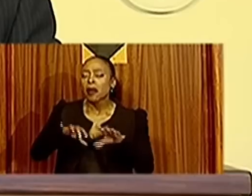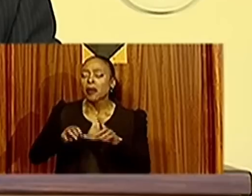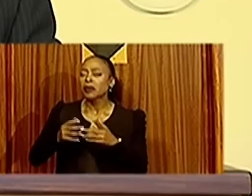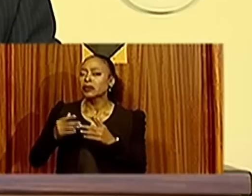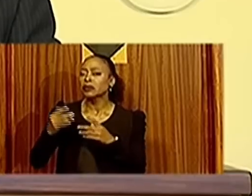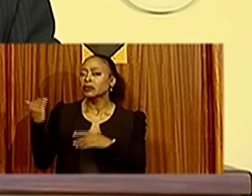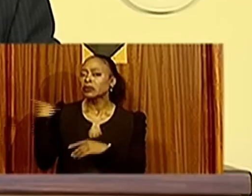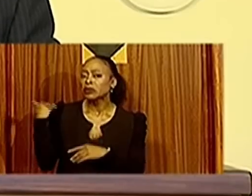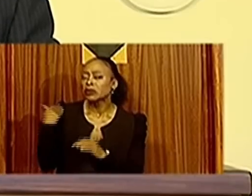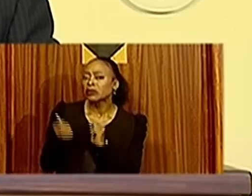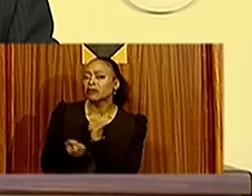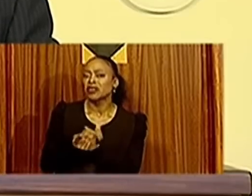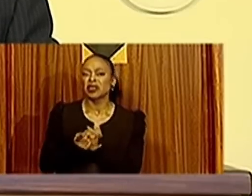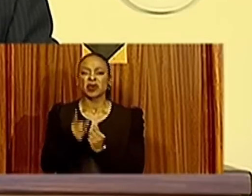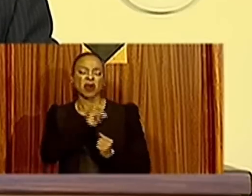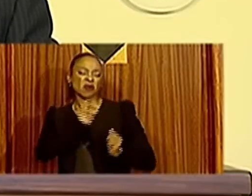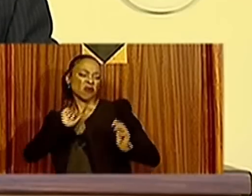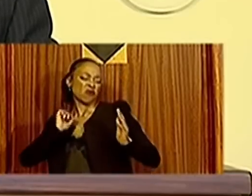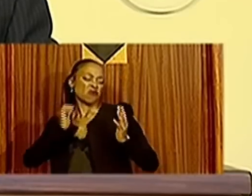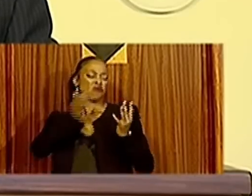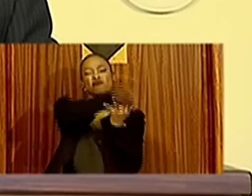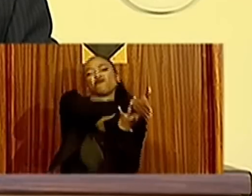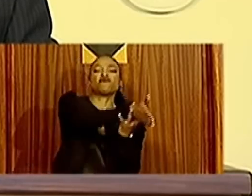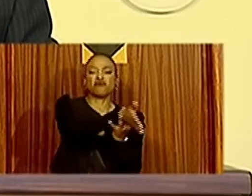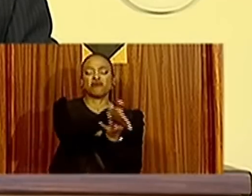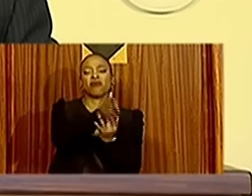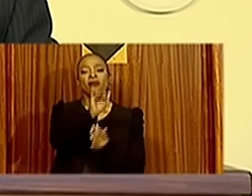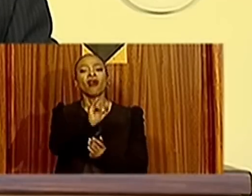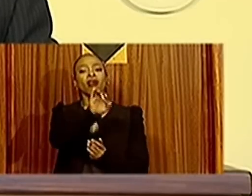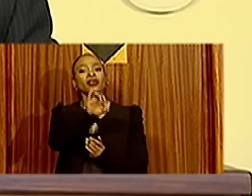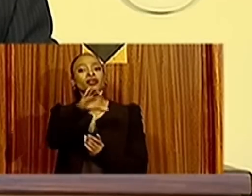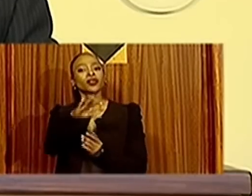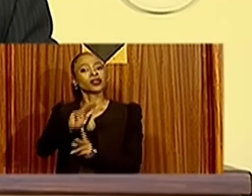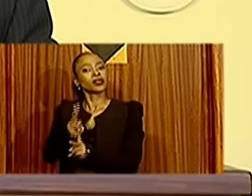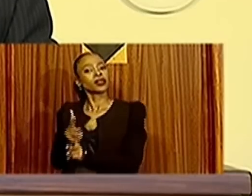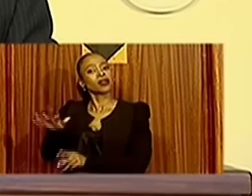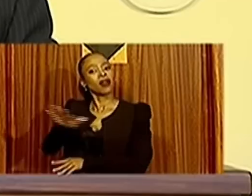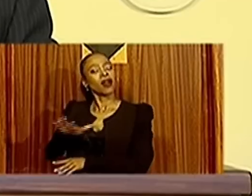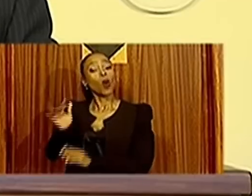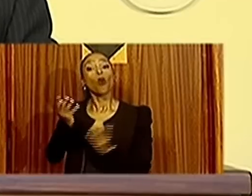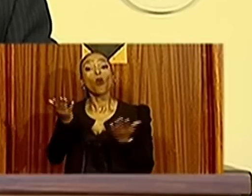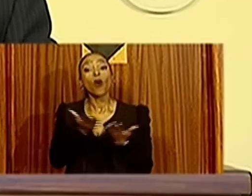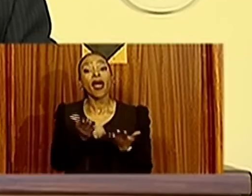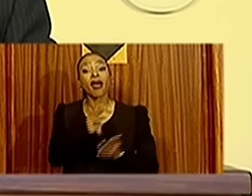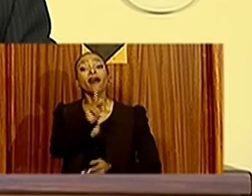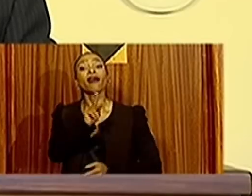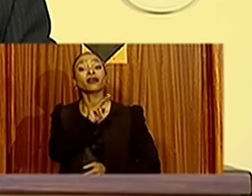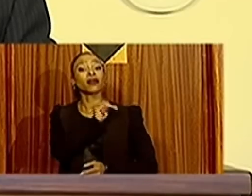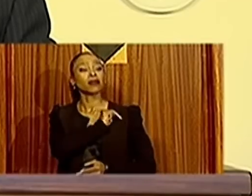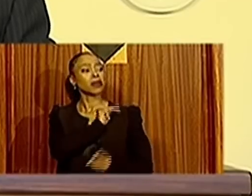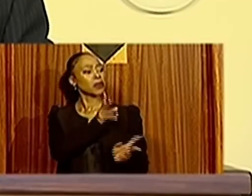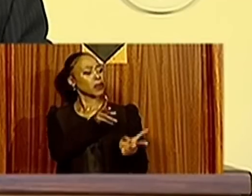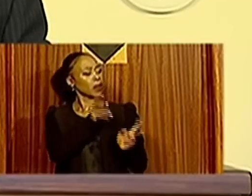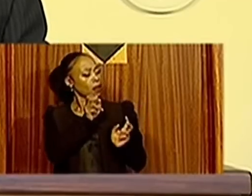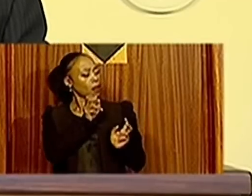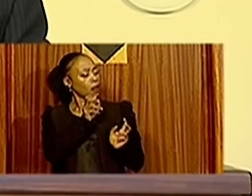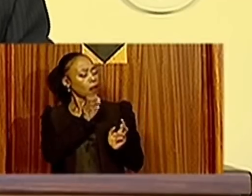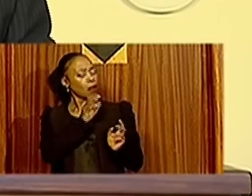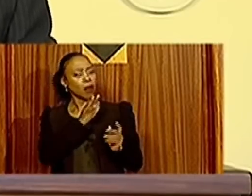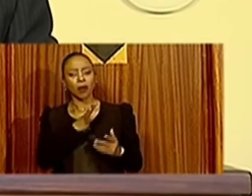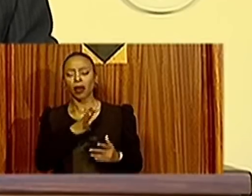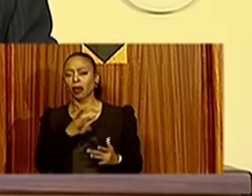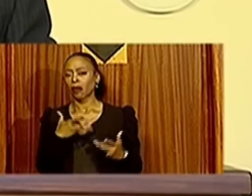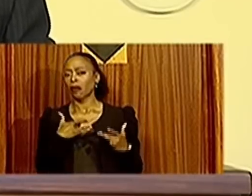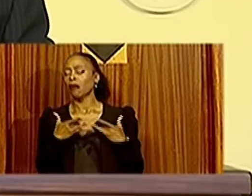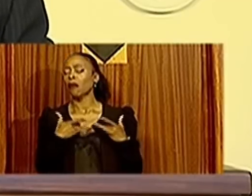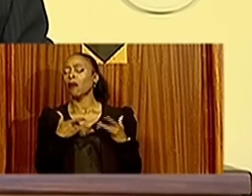including unlawful entry at IEC storage sites in KwaZulu-Natal. We once